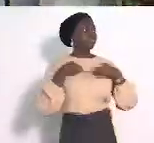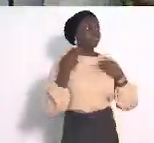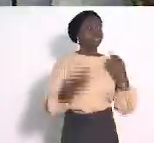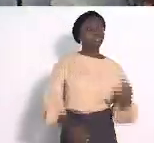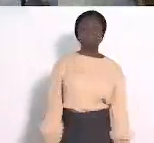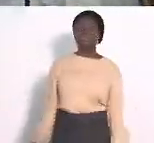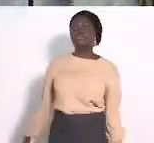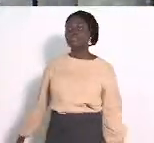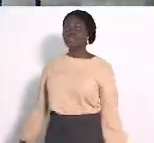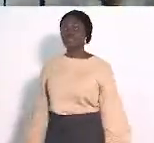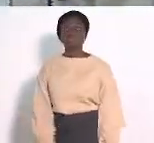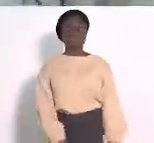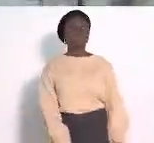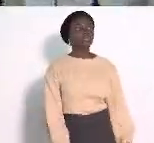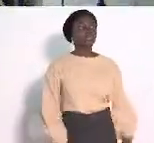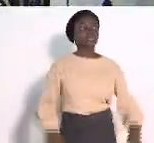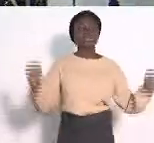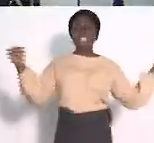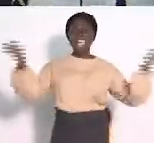alléuu